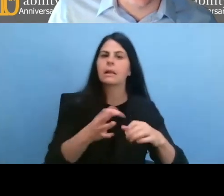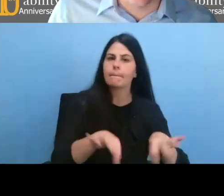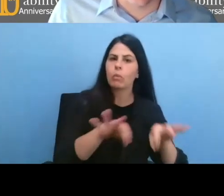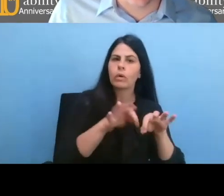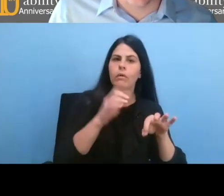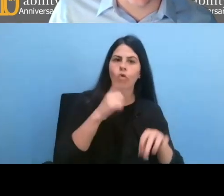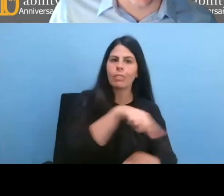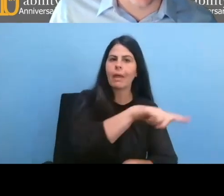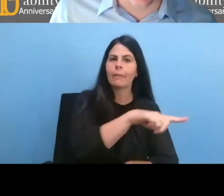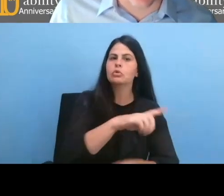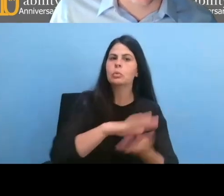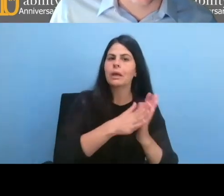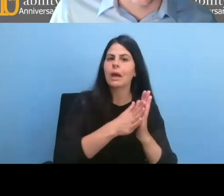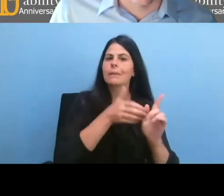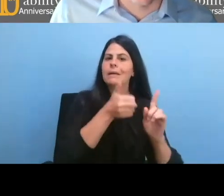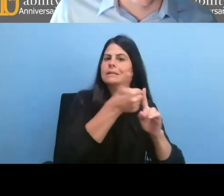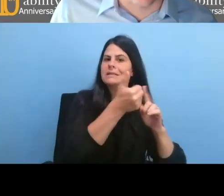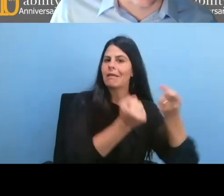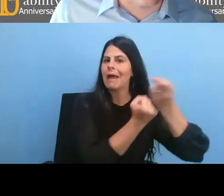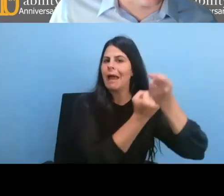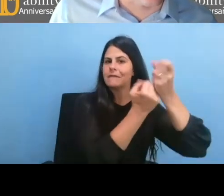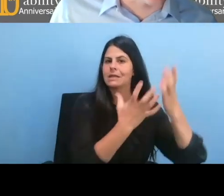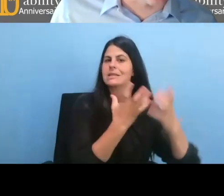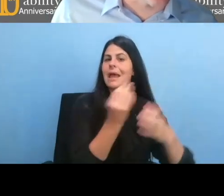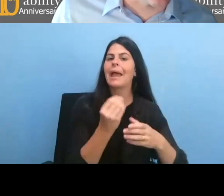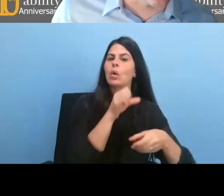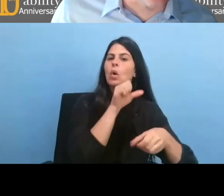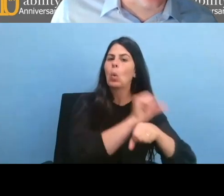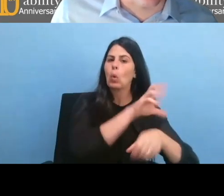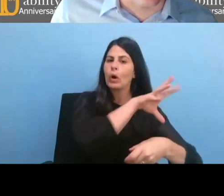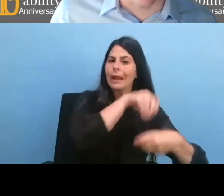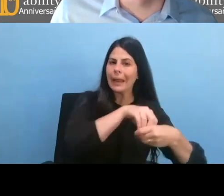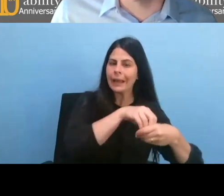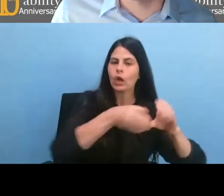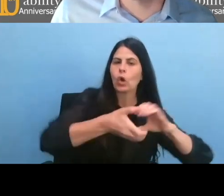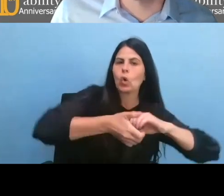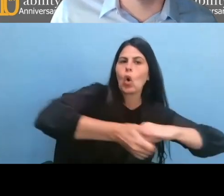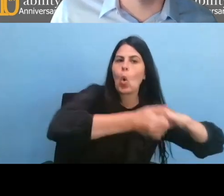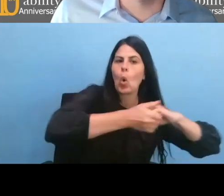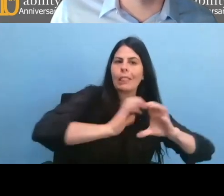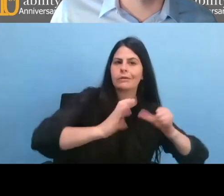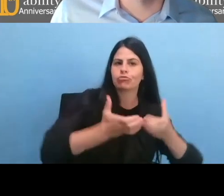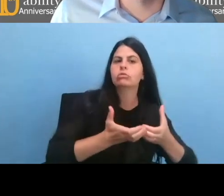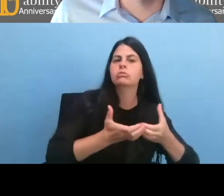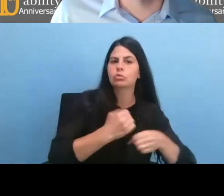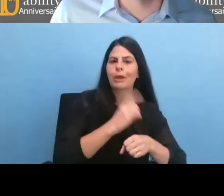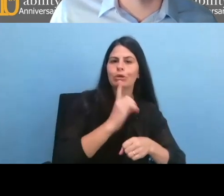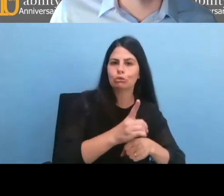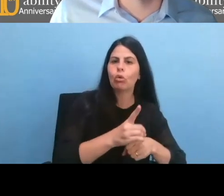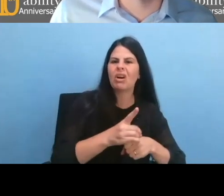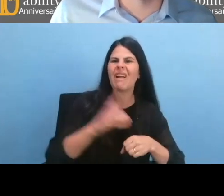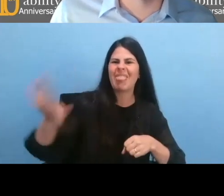coalitions to ensure that these barriers are removed.